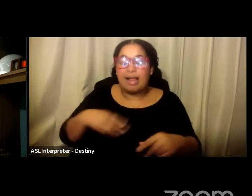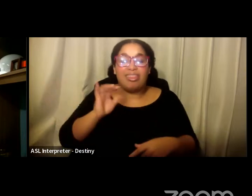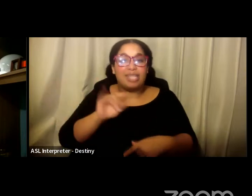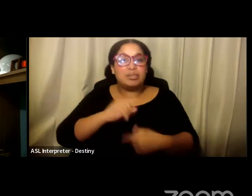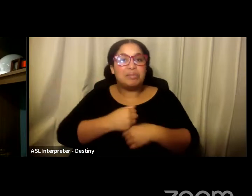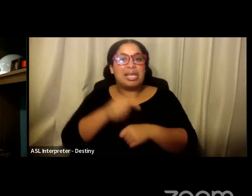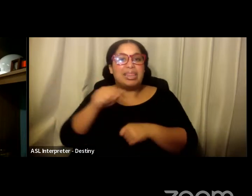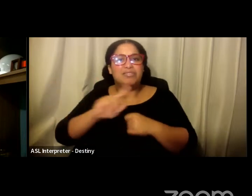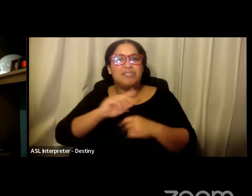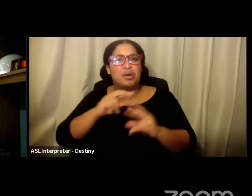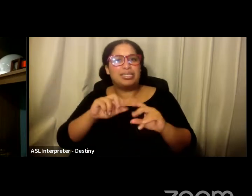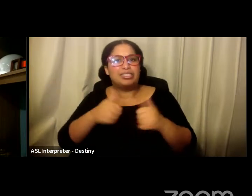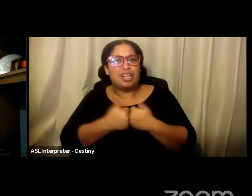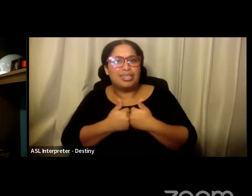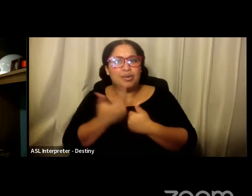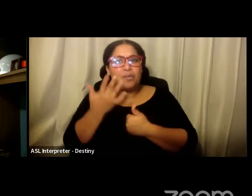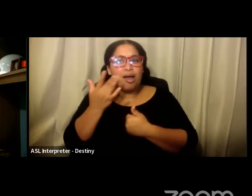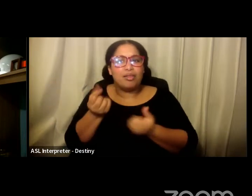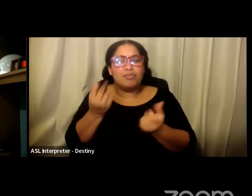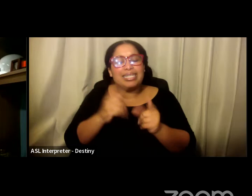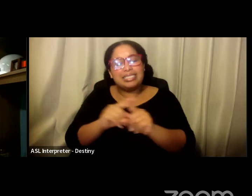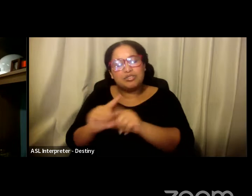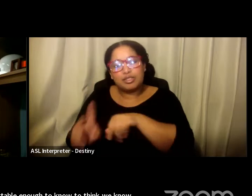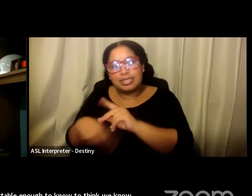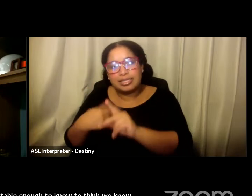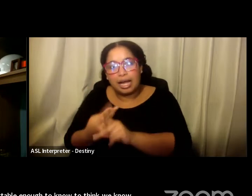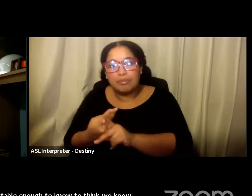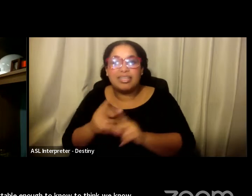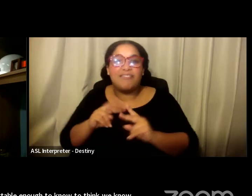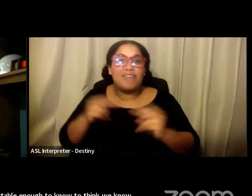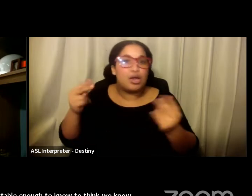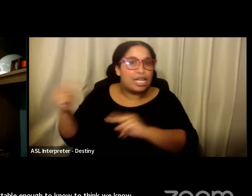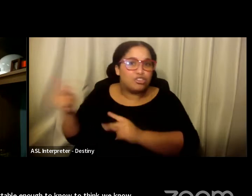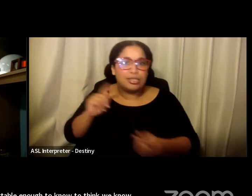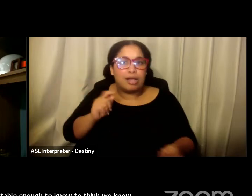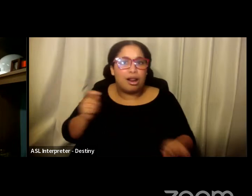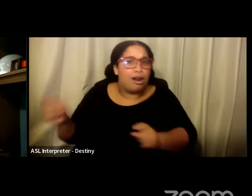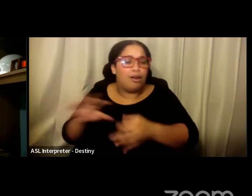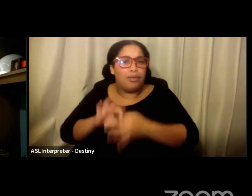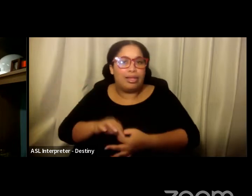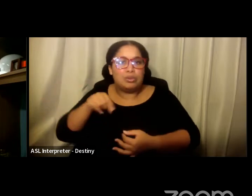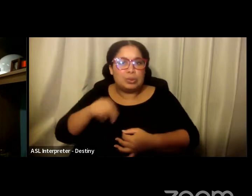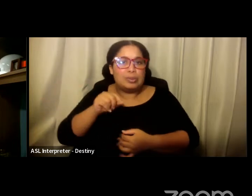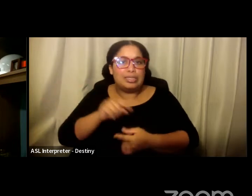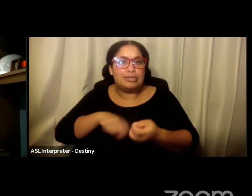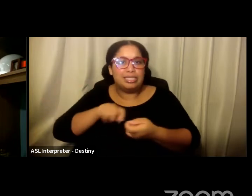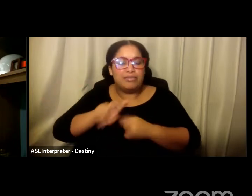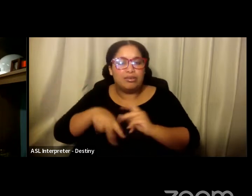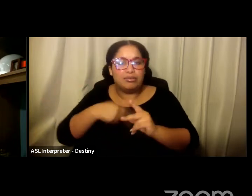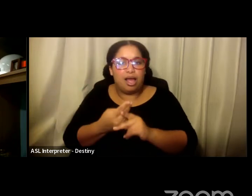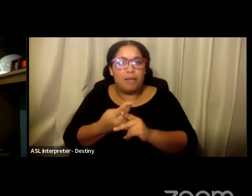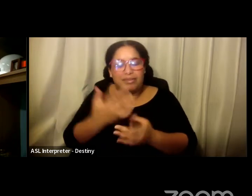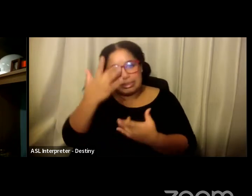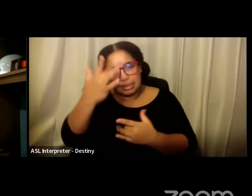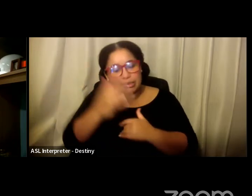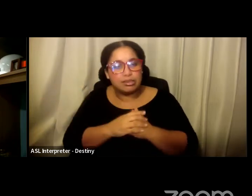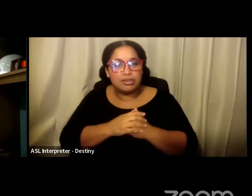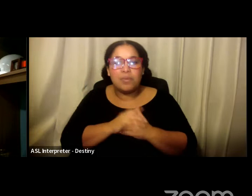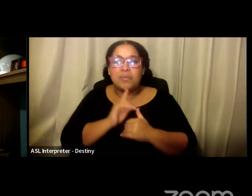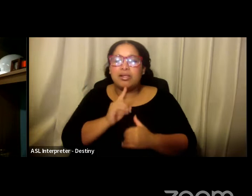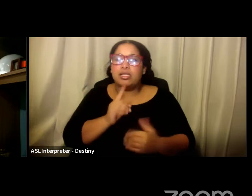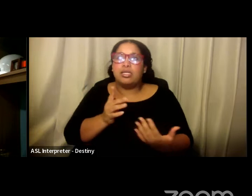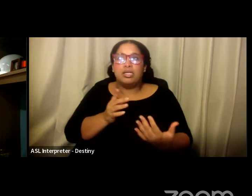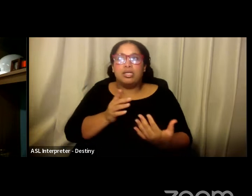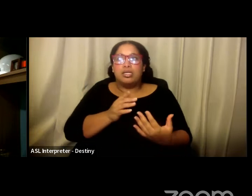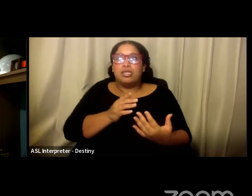virus tricky, is there's a lot of different, you know, variations on it. So that, I mean, it's just to have like some